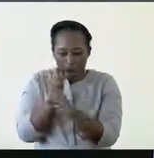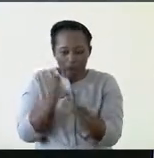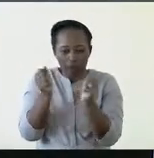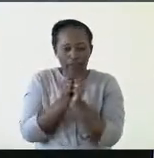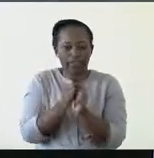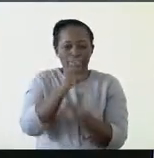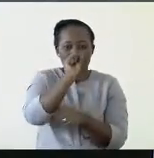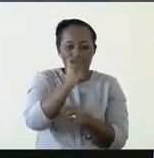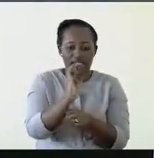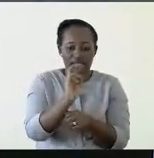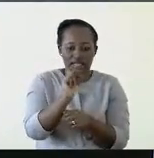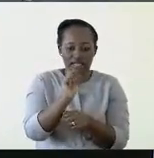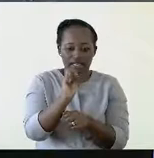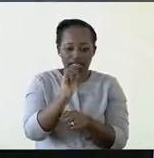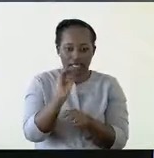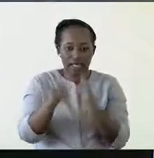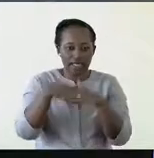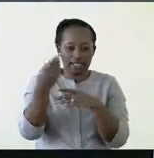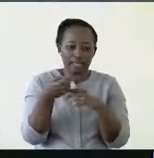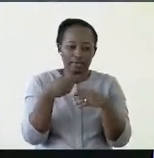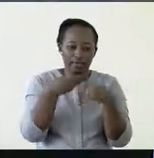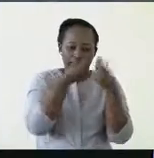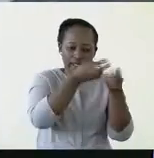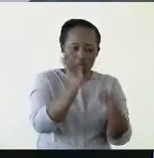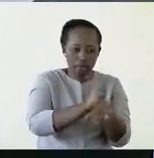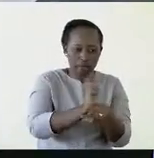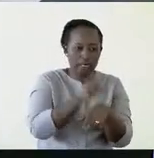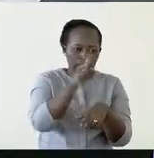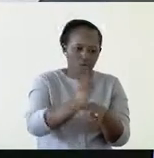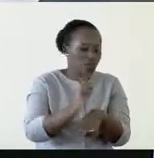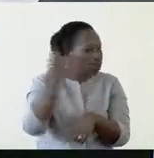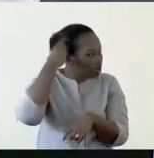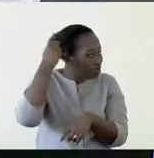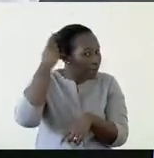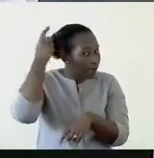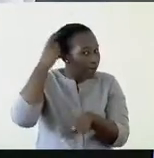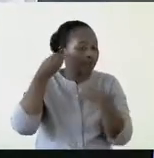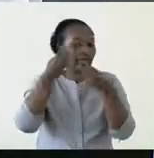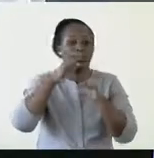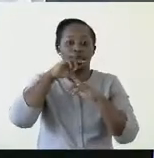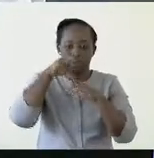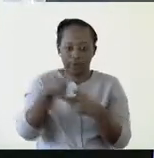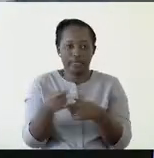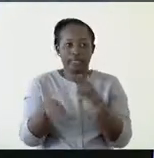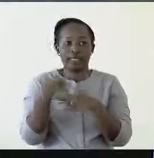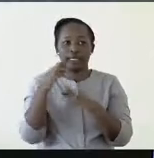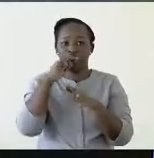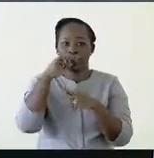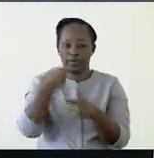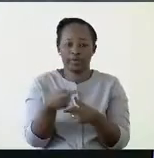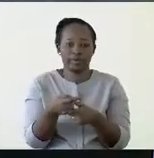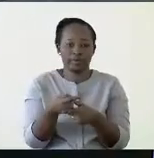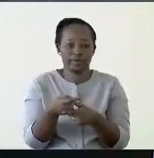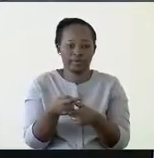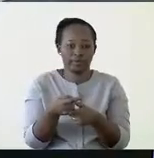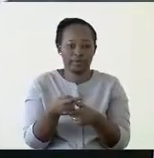to the controller, which is the brain. The brain will bring the response, and the response will be informing the muscles to contract